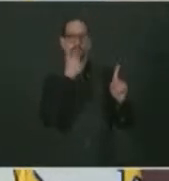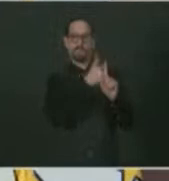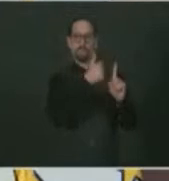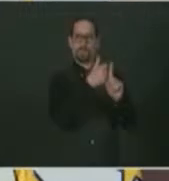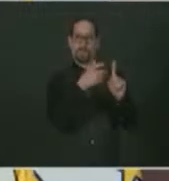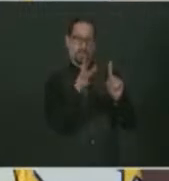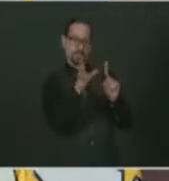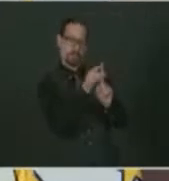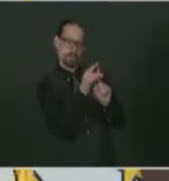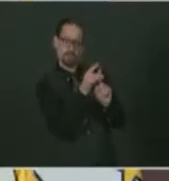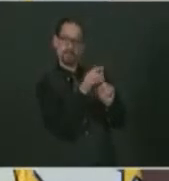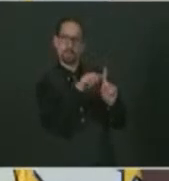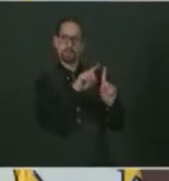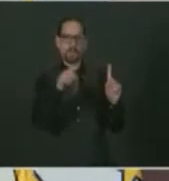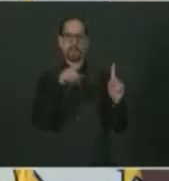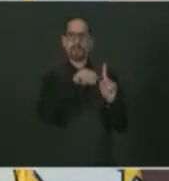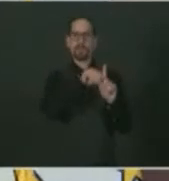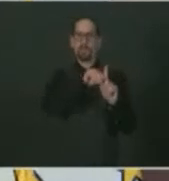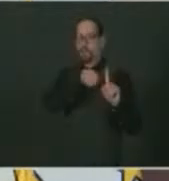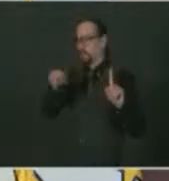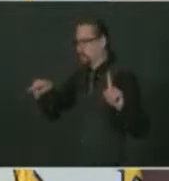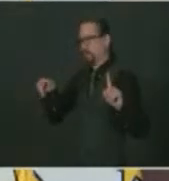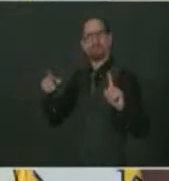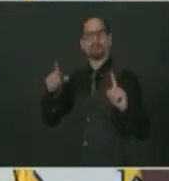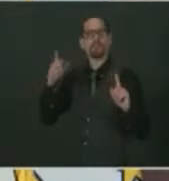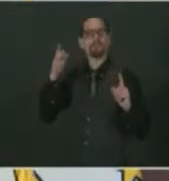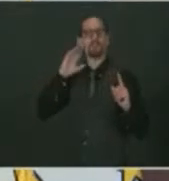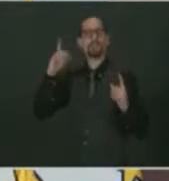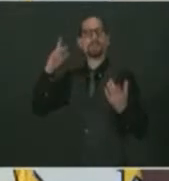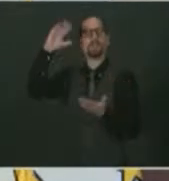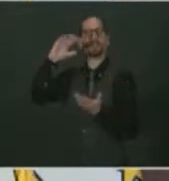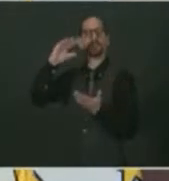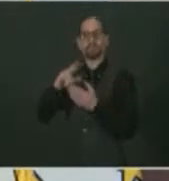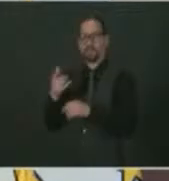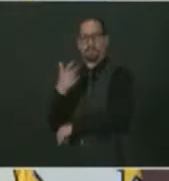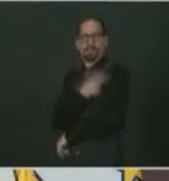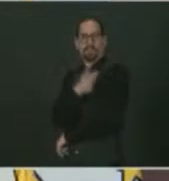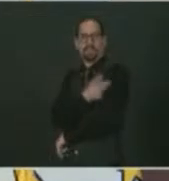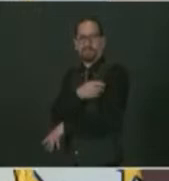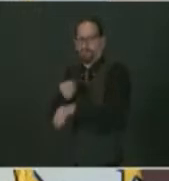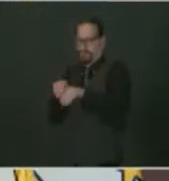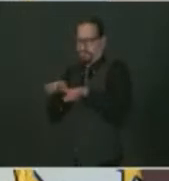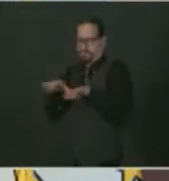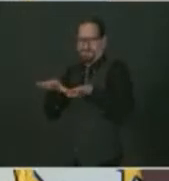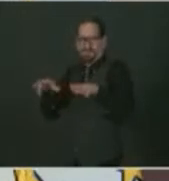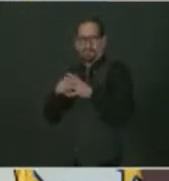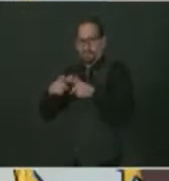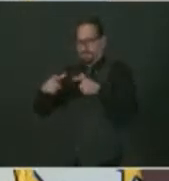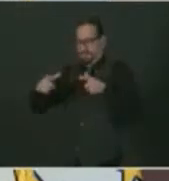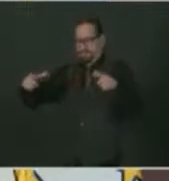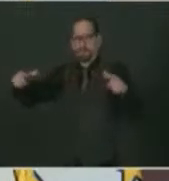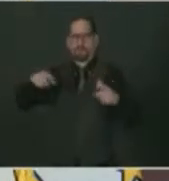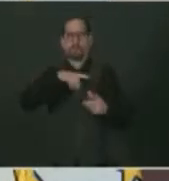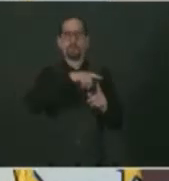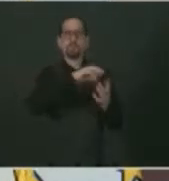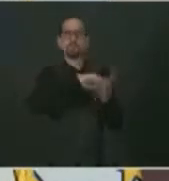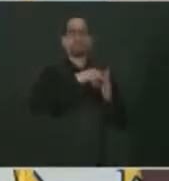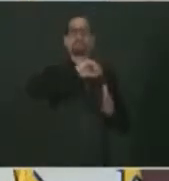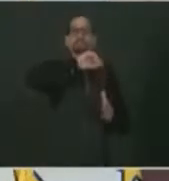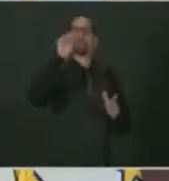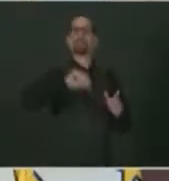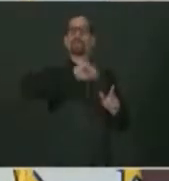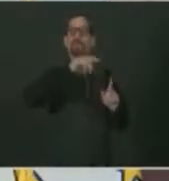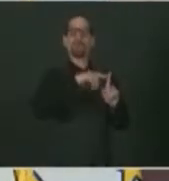smaller every day. However, our percent positive number has continued to